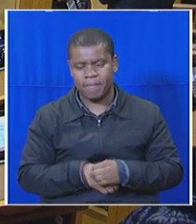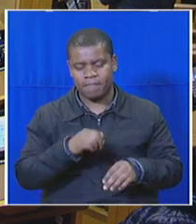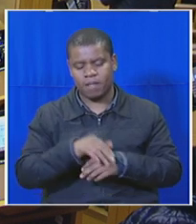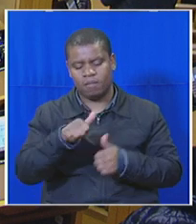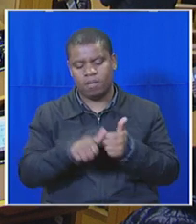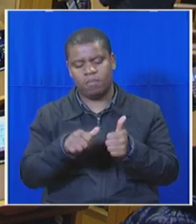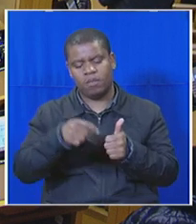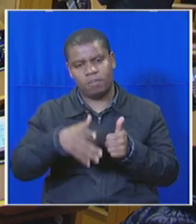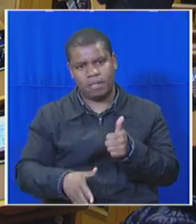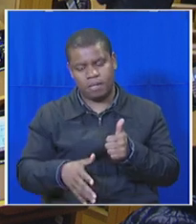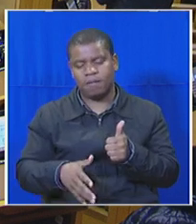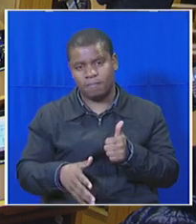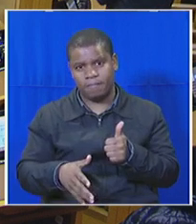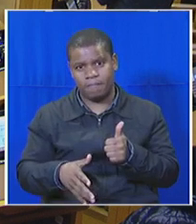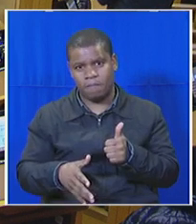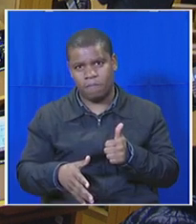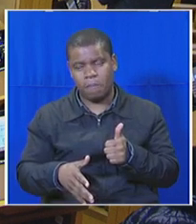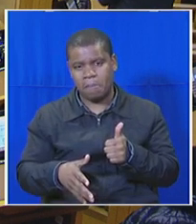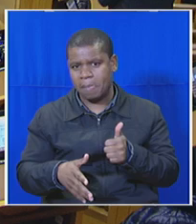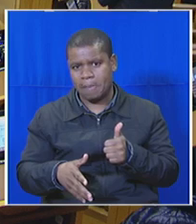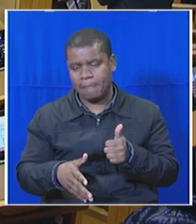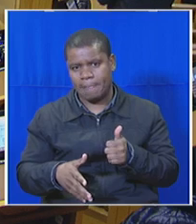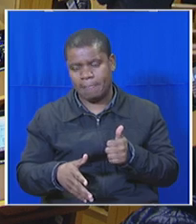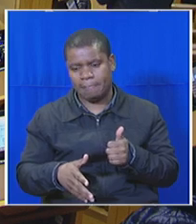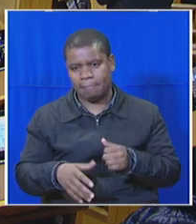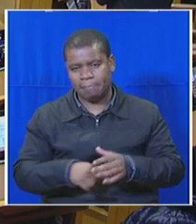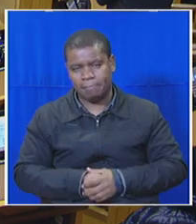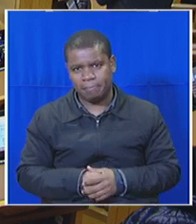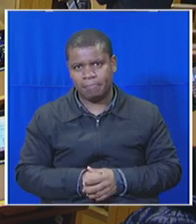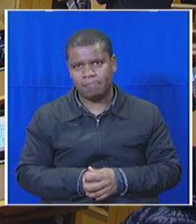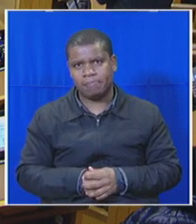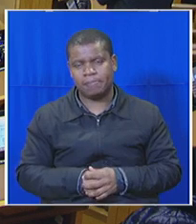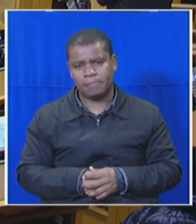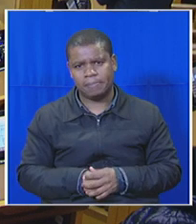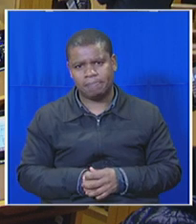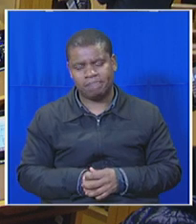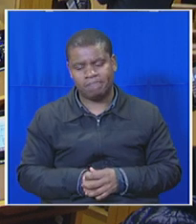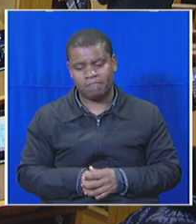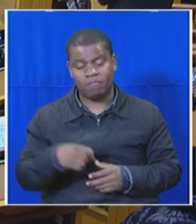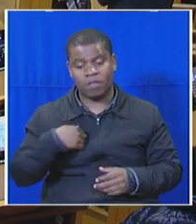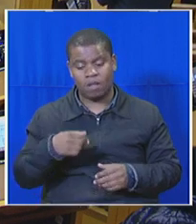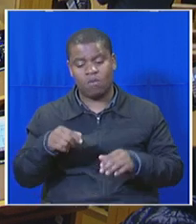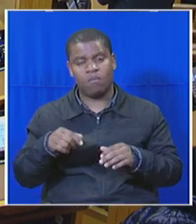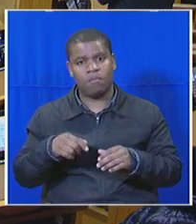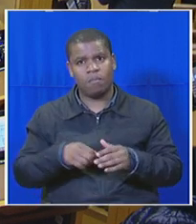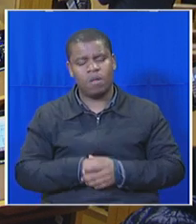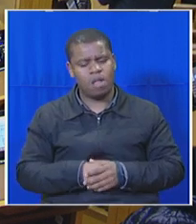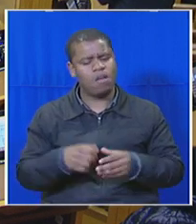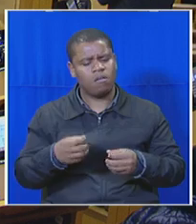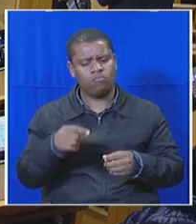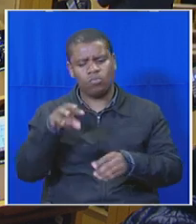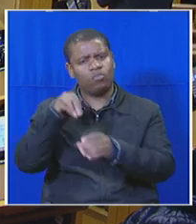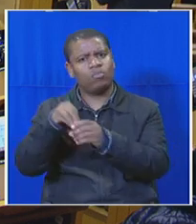Deputy Speaker, clearly the rules do not make provision for vulgar and offensive language. It's not part of the freedom of expression, cannot be